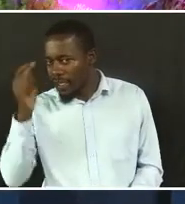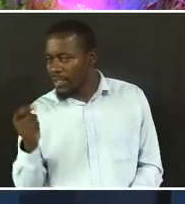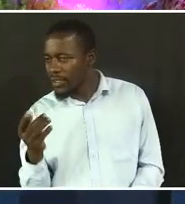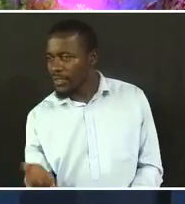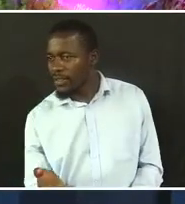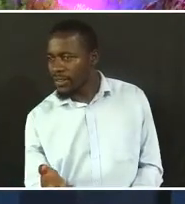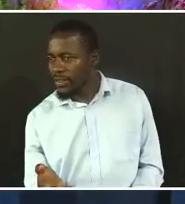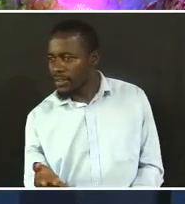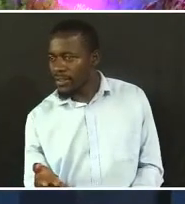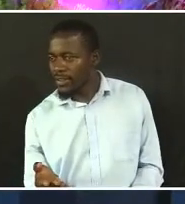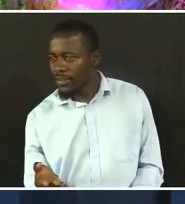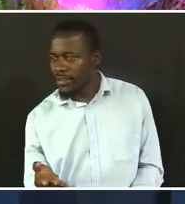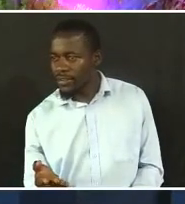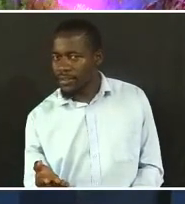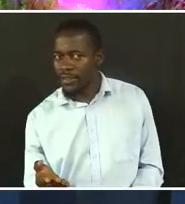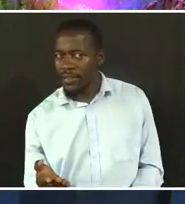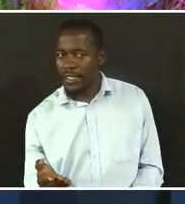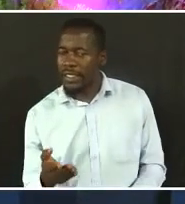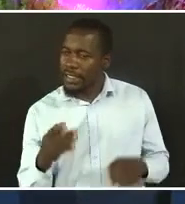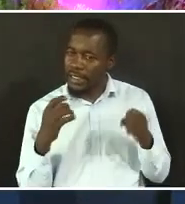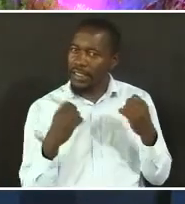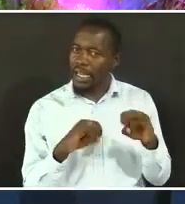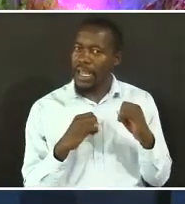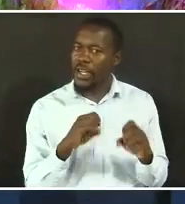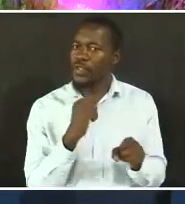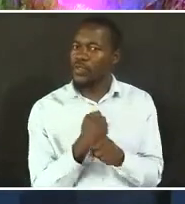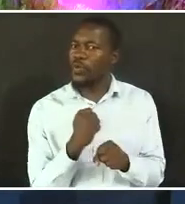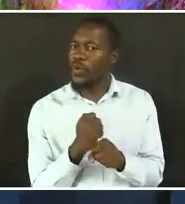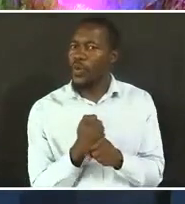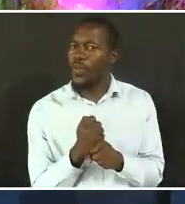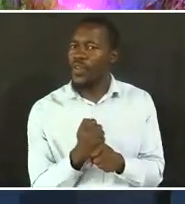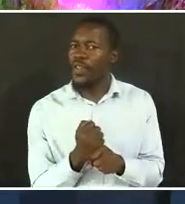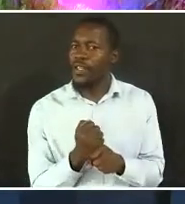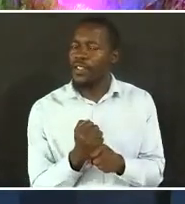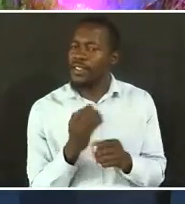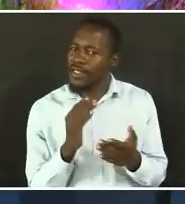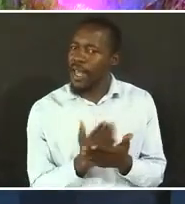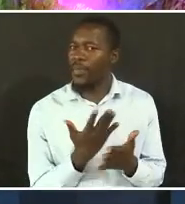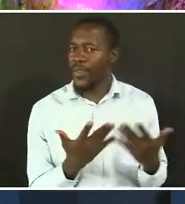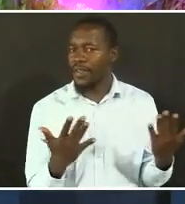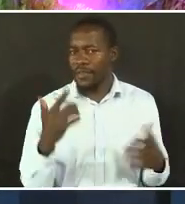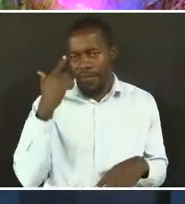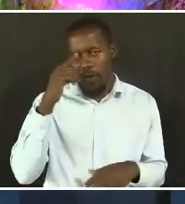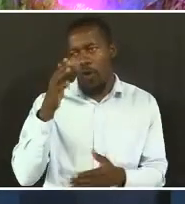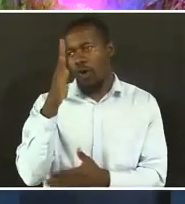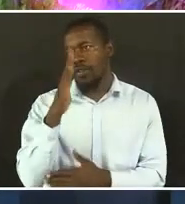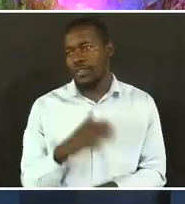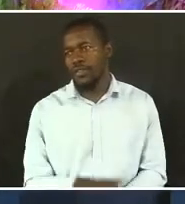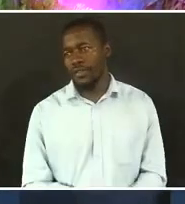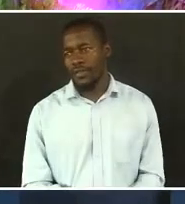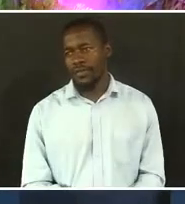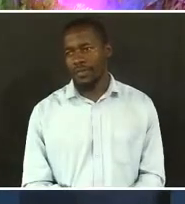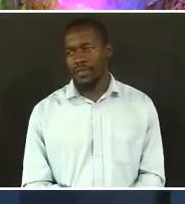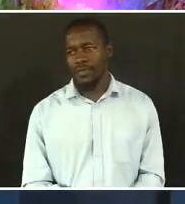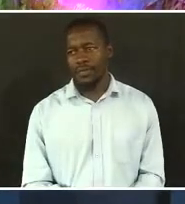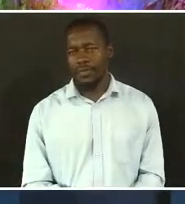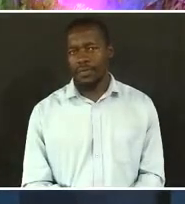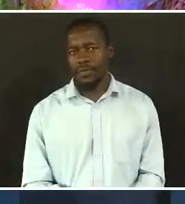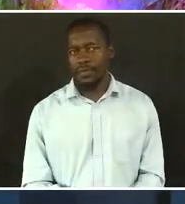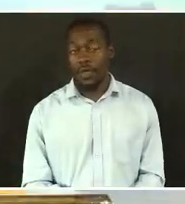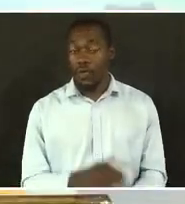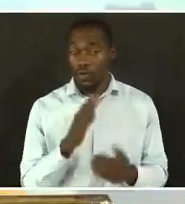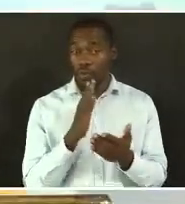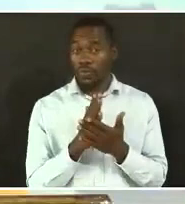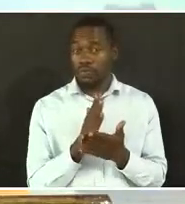Please do something extra for the Lord. We are in the end times. We must receive greetings from Mount